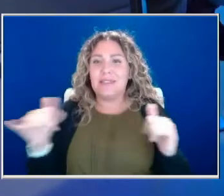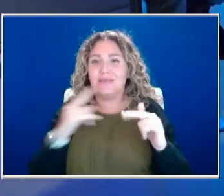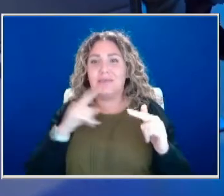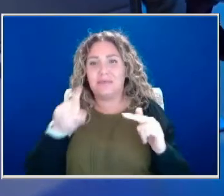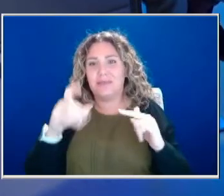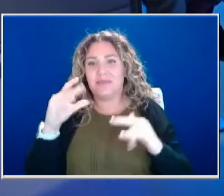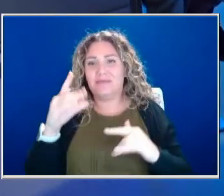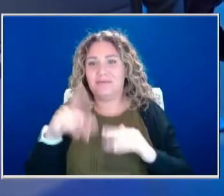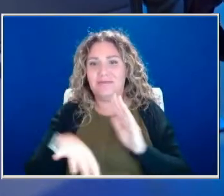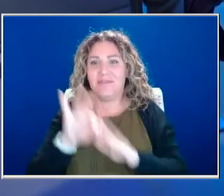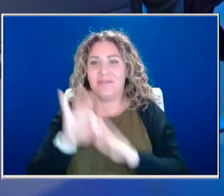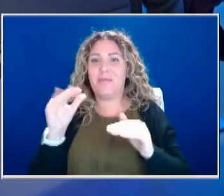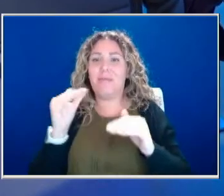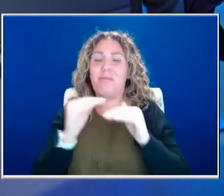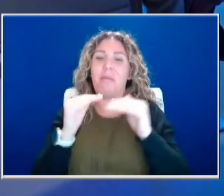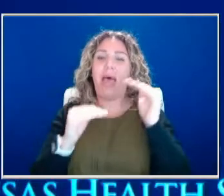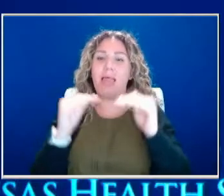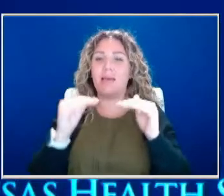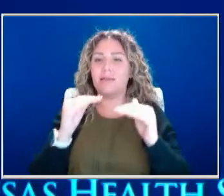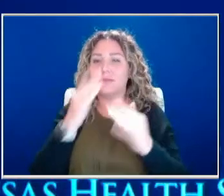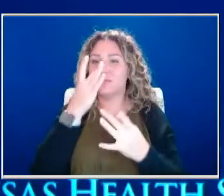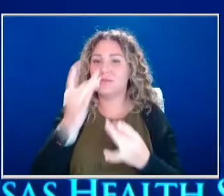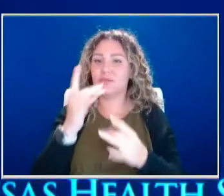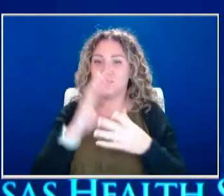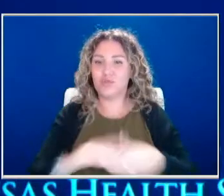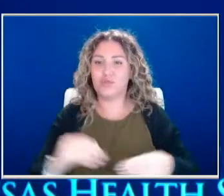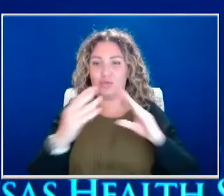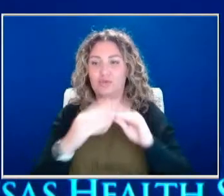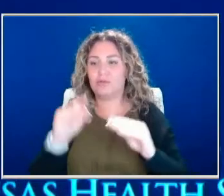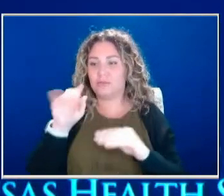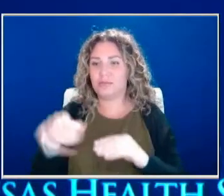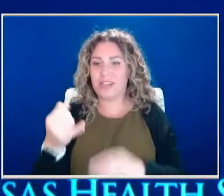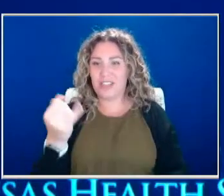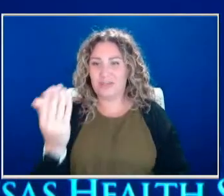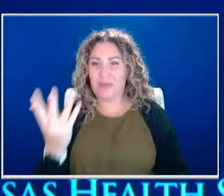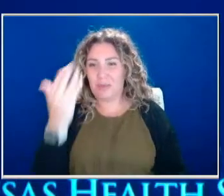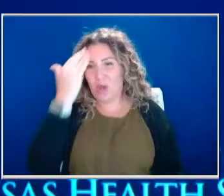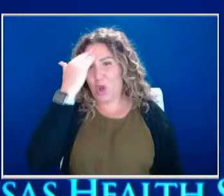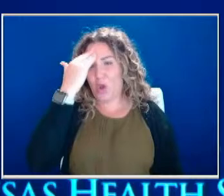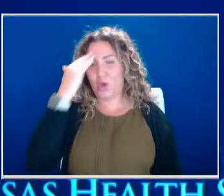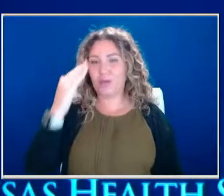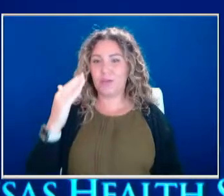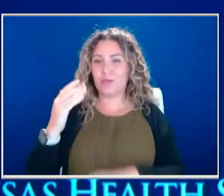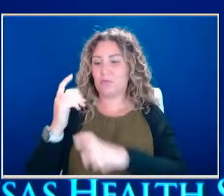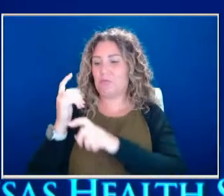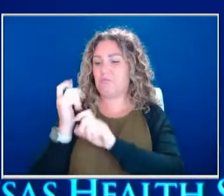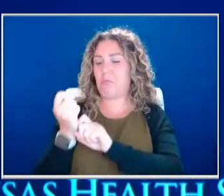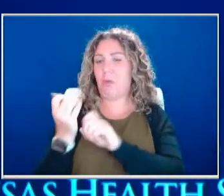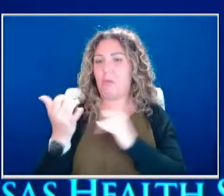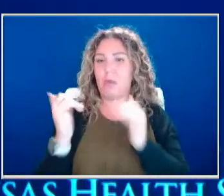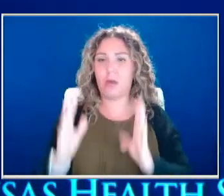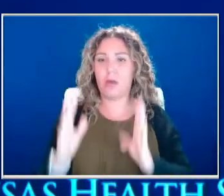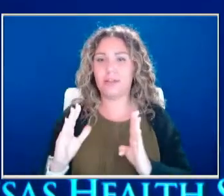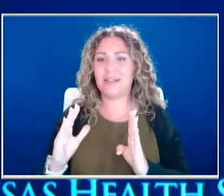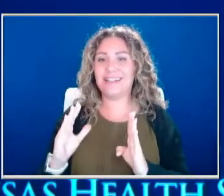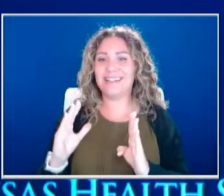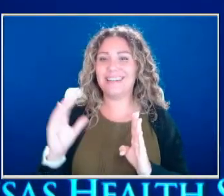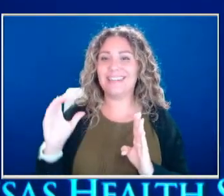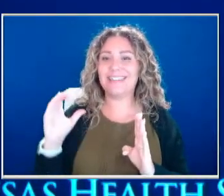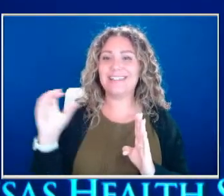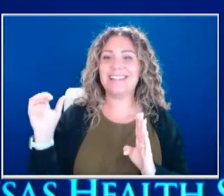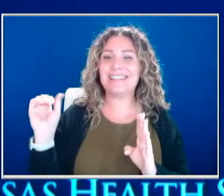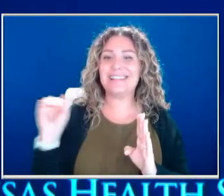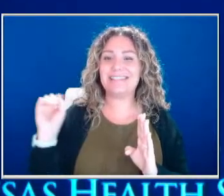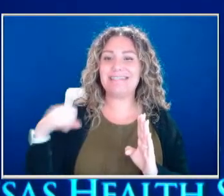kind of this interesting story. AJ may know of this. There was a ball player for the Seattle Mariners, John Olerud, was a